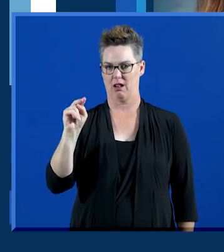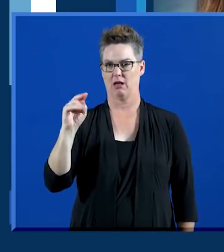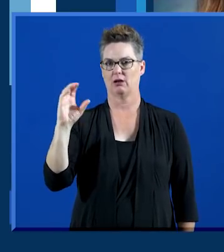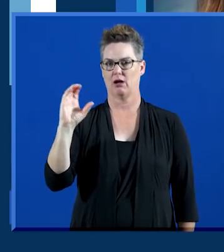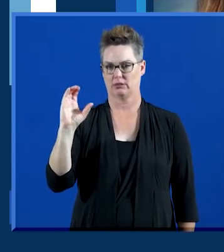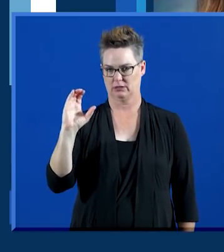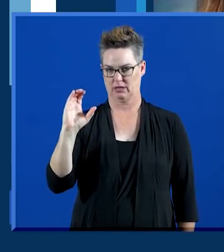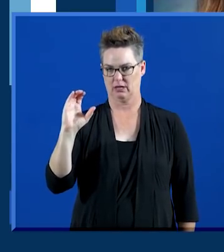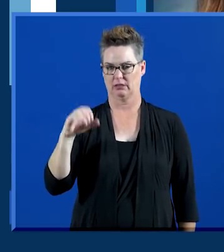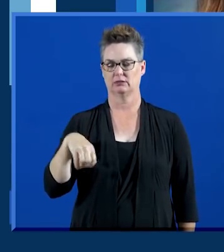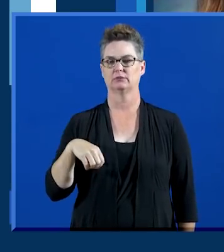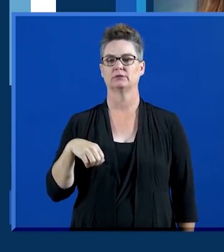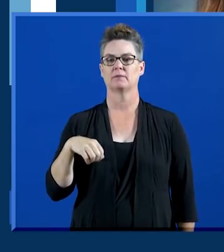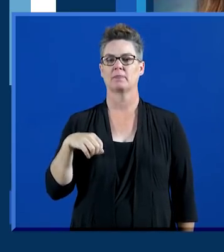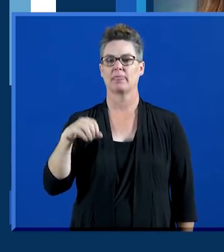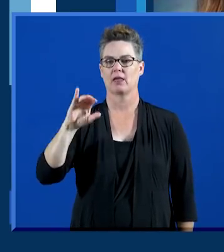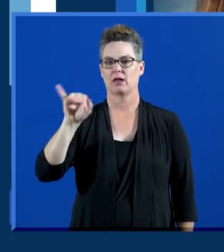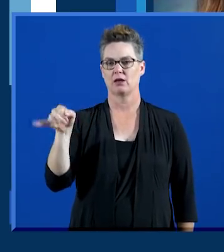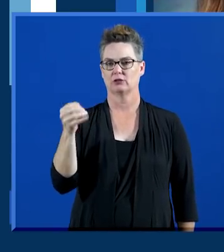Hayden Costa.